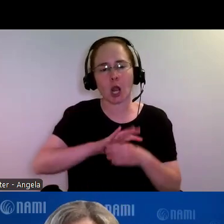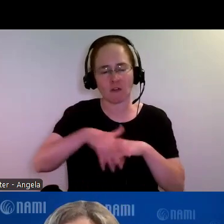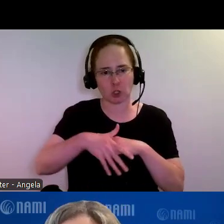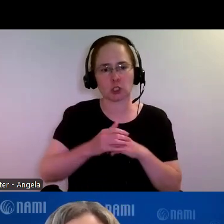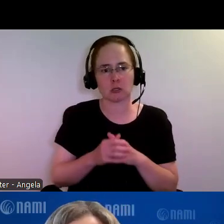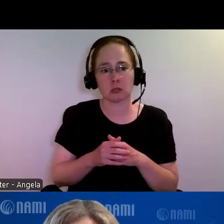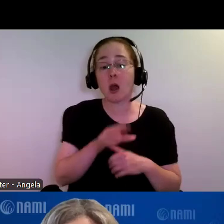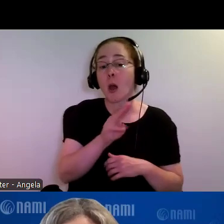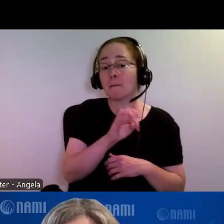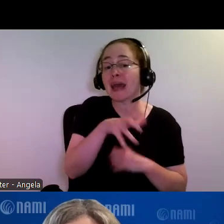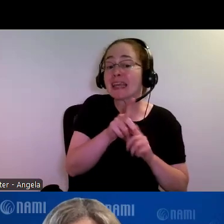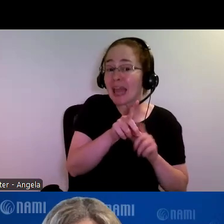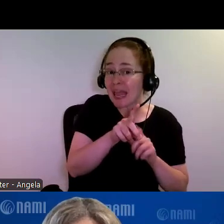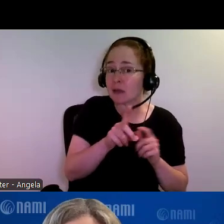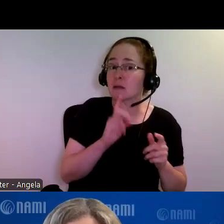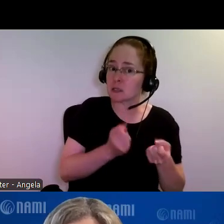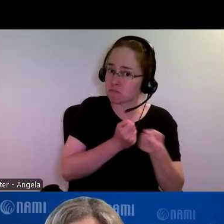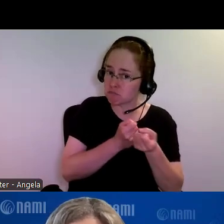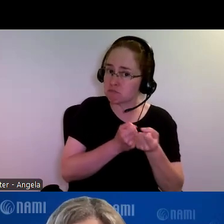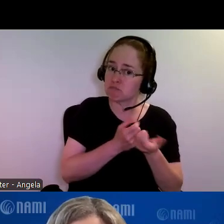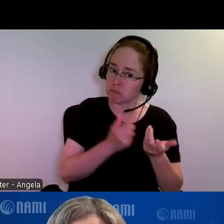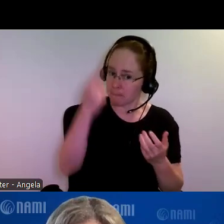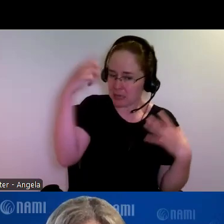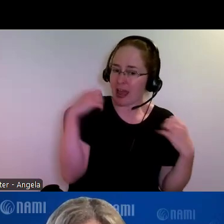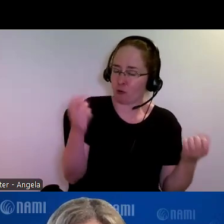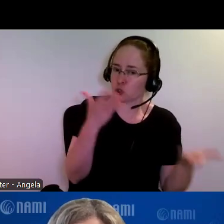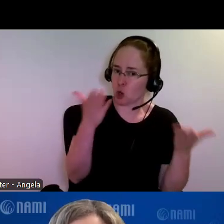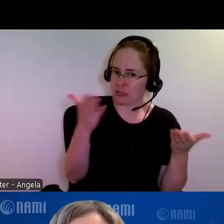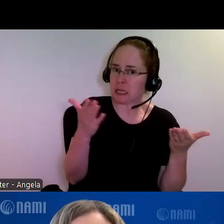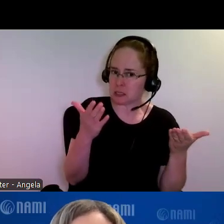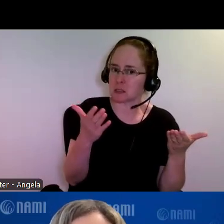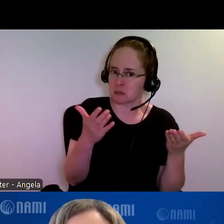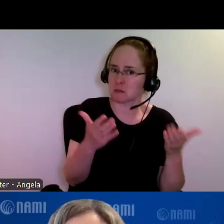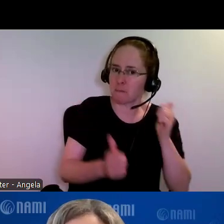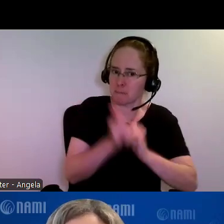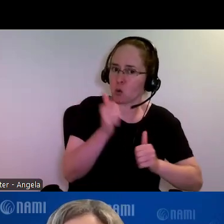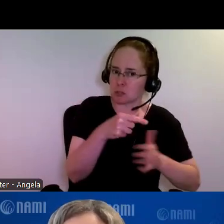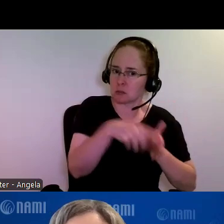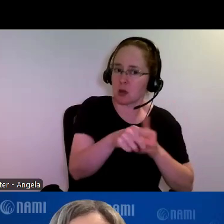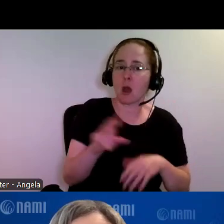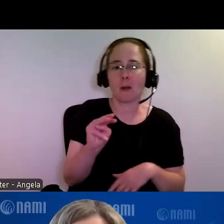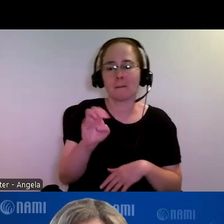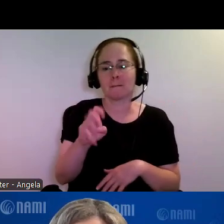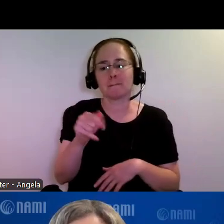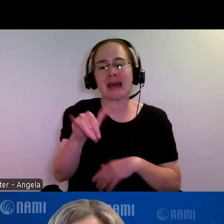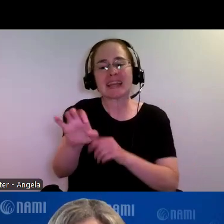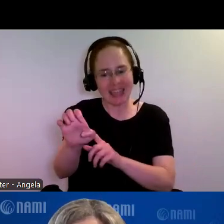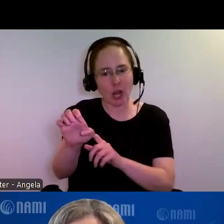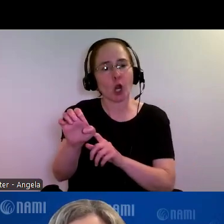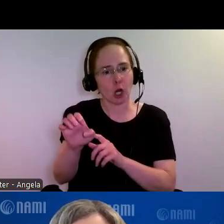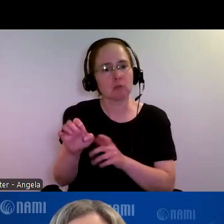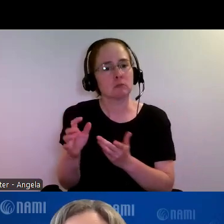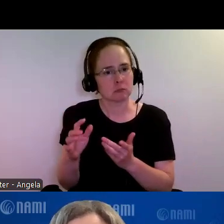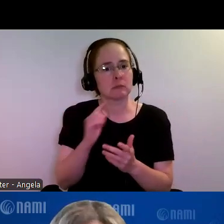while Medicaid is the backbone of coverage of mental health services in this country, Medicare is a significant